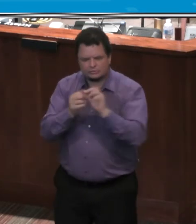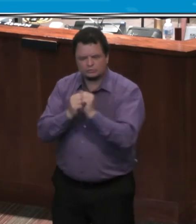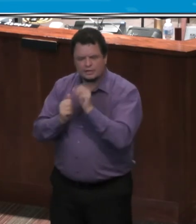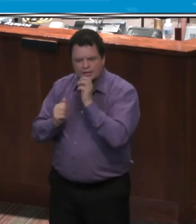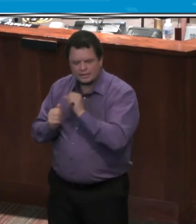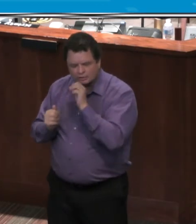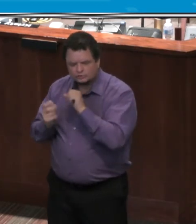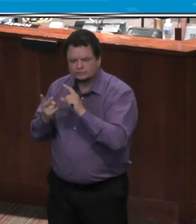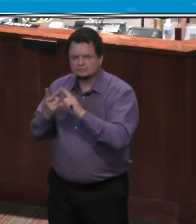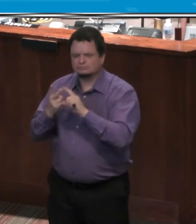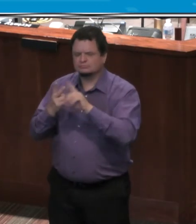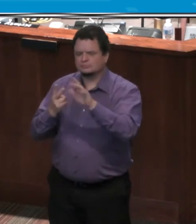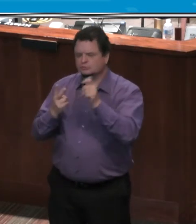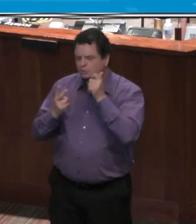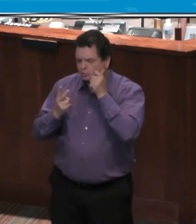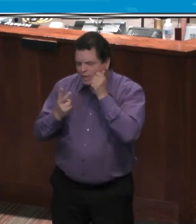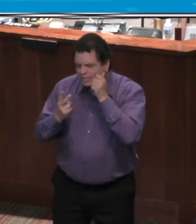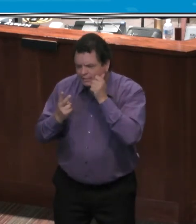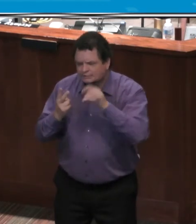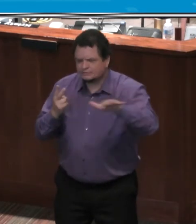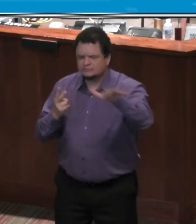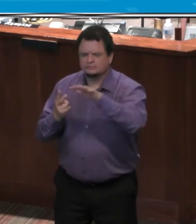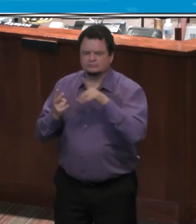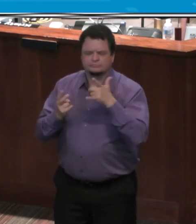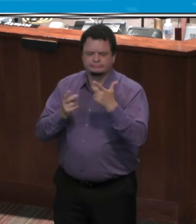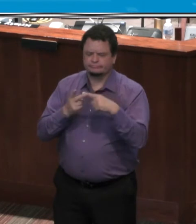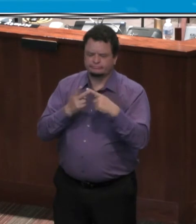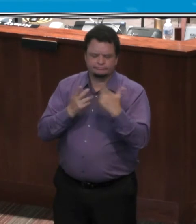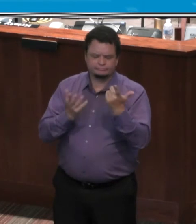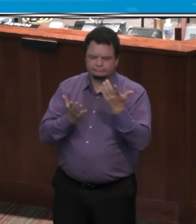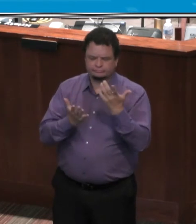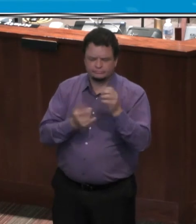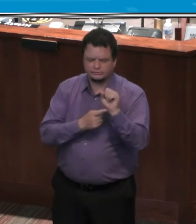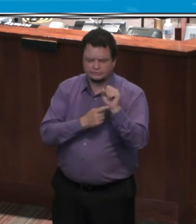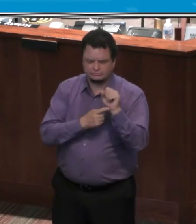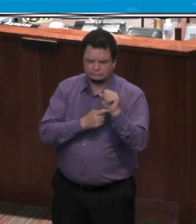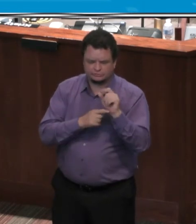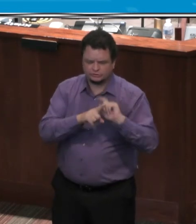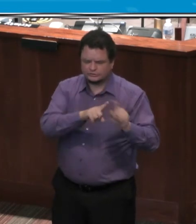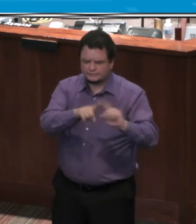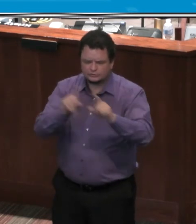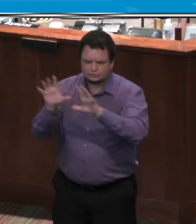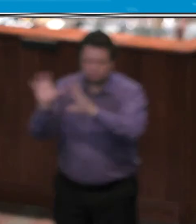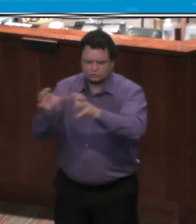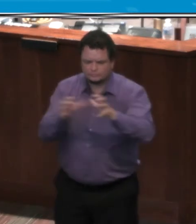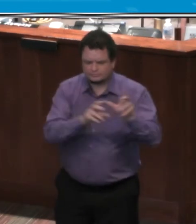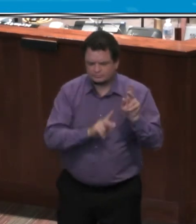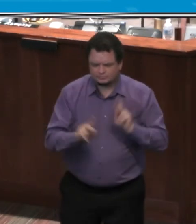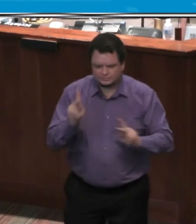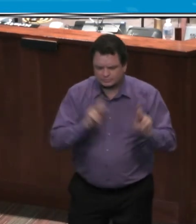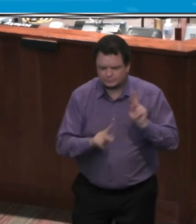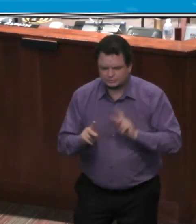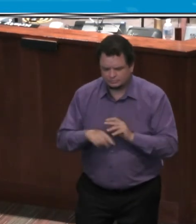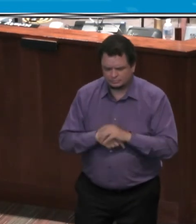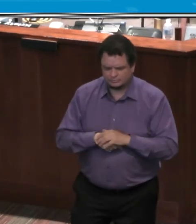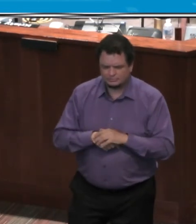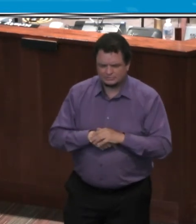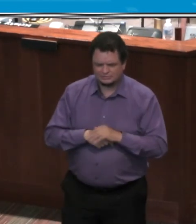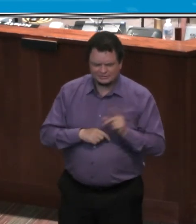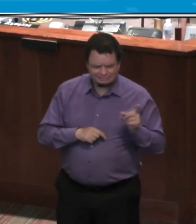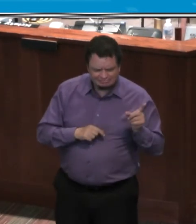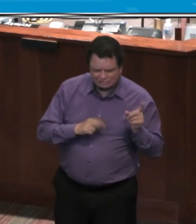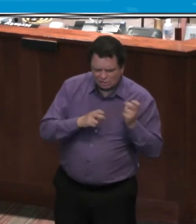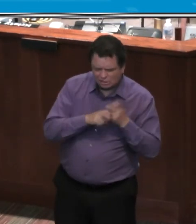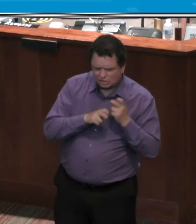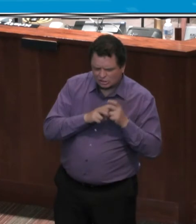at a glance, you can see what were the percent of cases that were, for instance, Hispanic or Latino. You